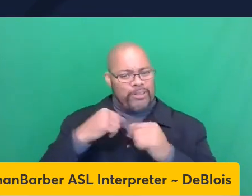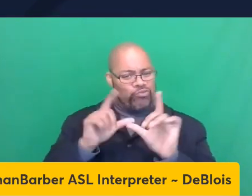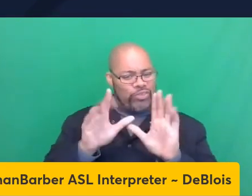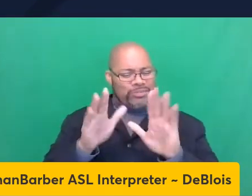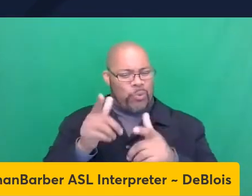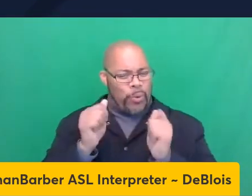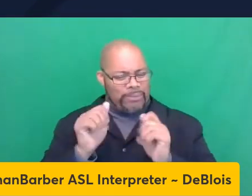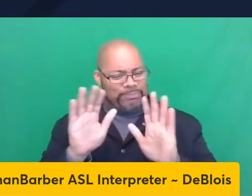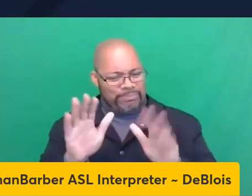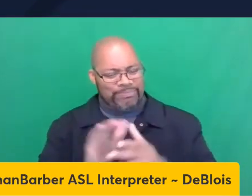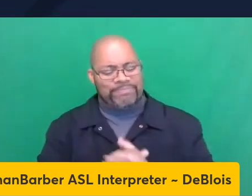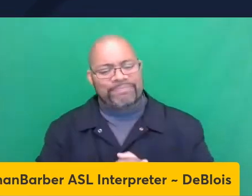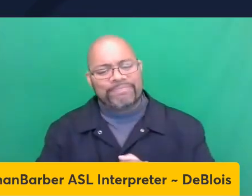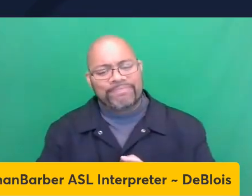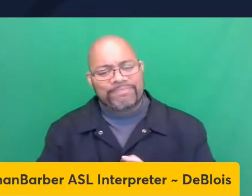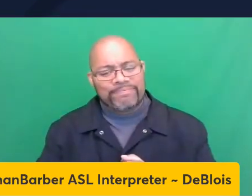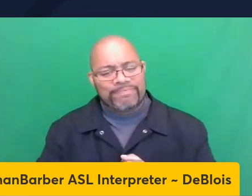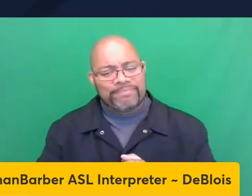really quickly.